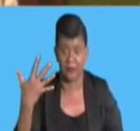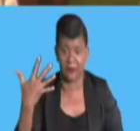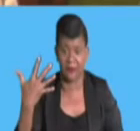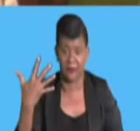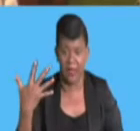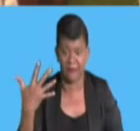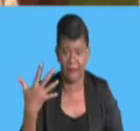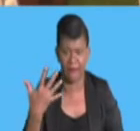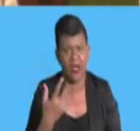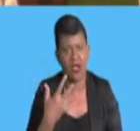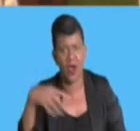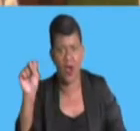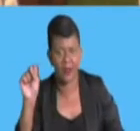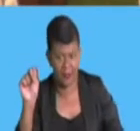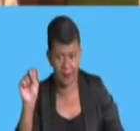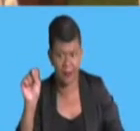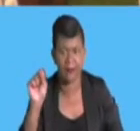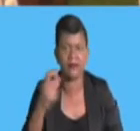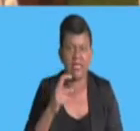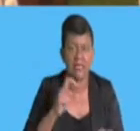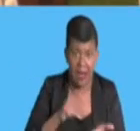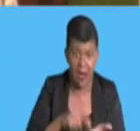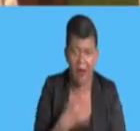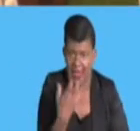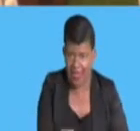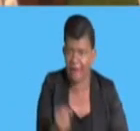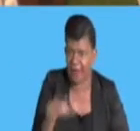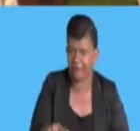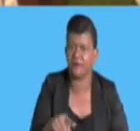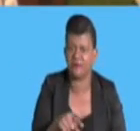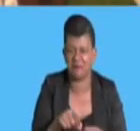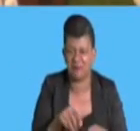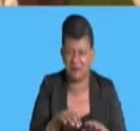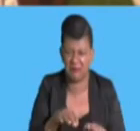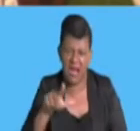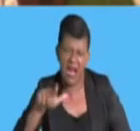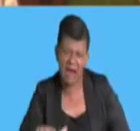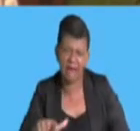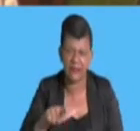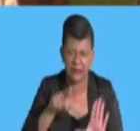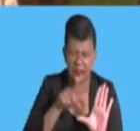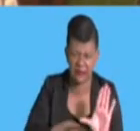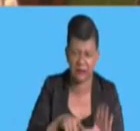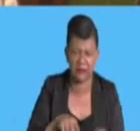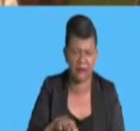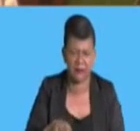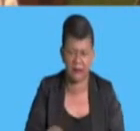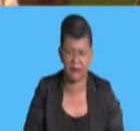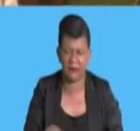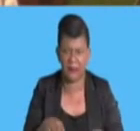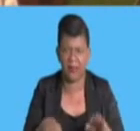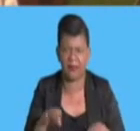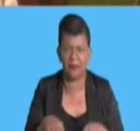will still be there for the children and young adults of today and their families to pay. If there are going to be pay cuts and job losses,